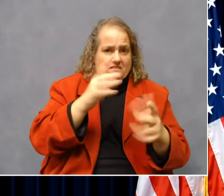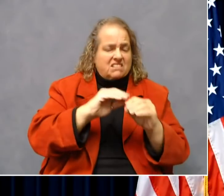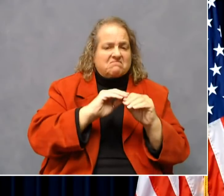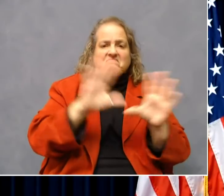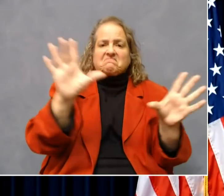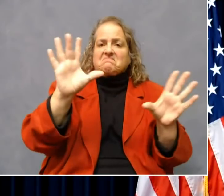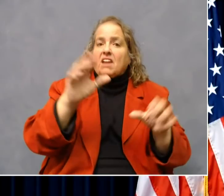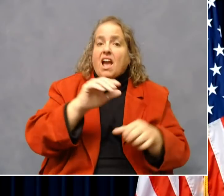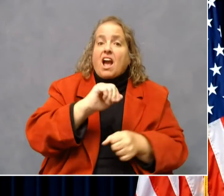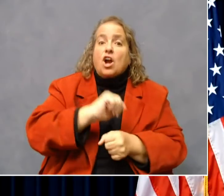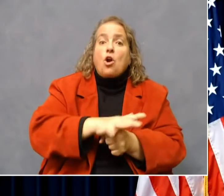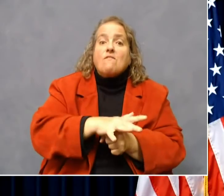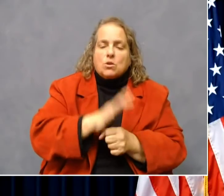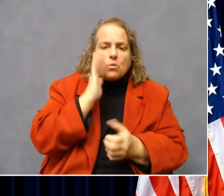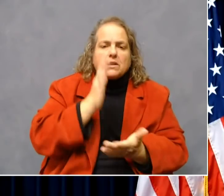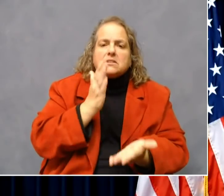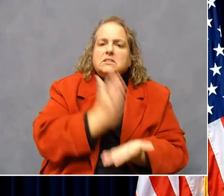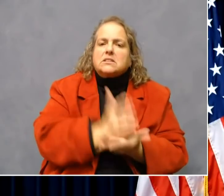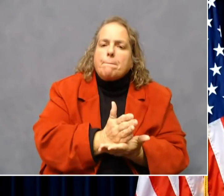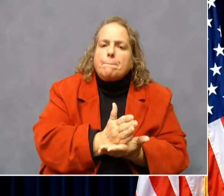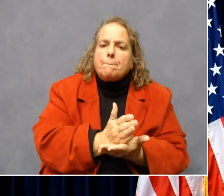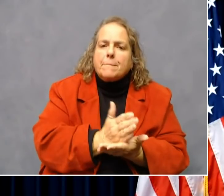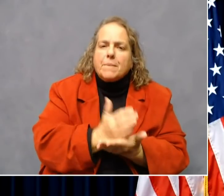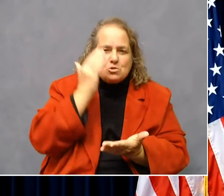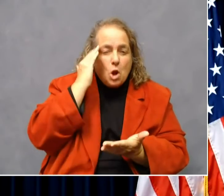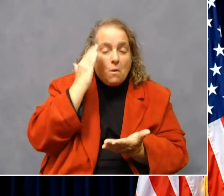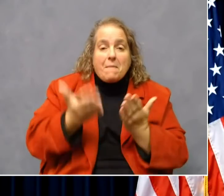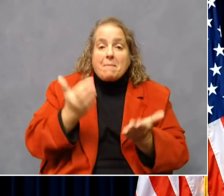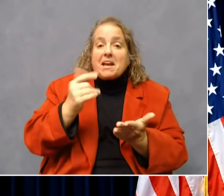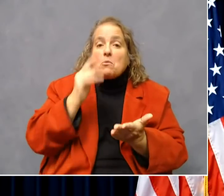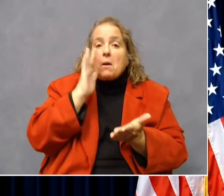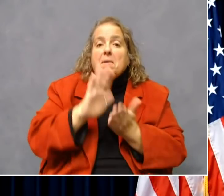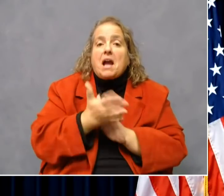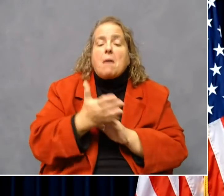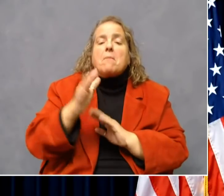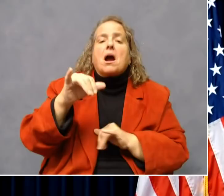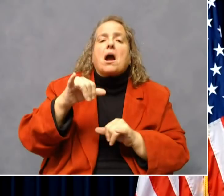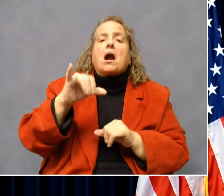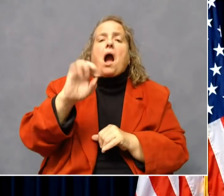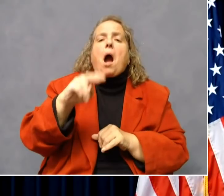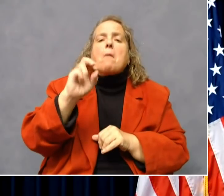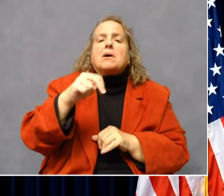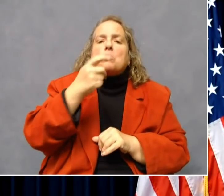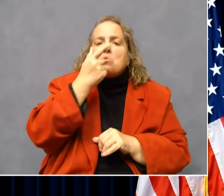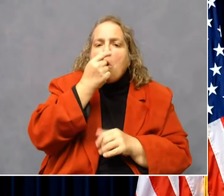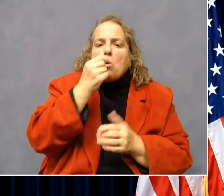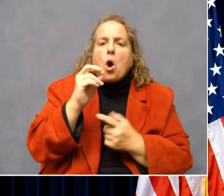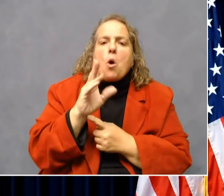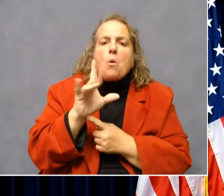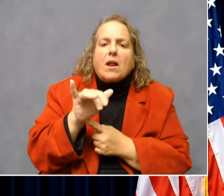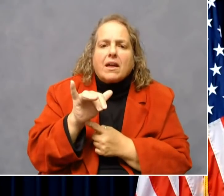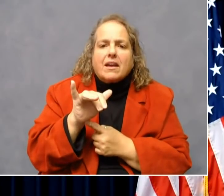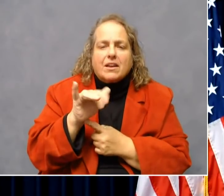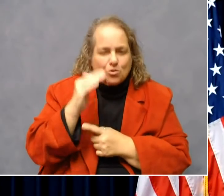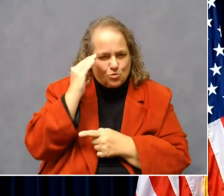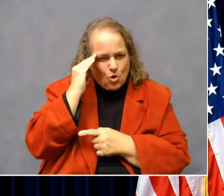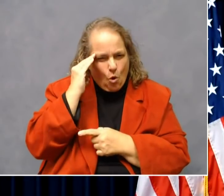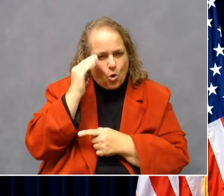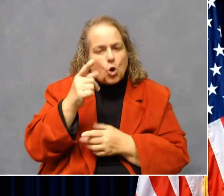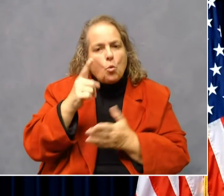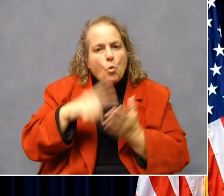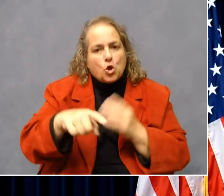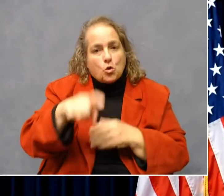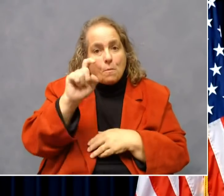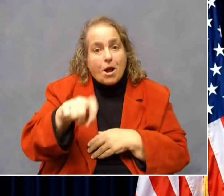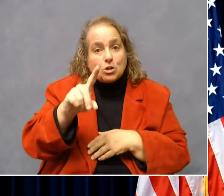flu, knowing all of that. Are we willing to do what it takes to protect one another, or are we just too tired from the